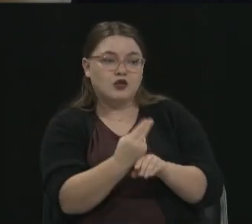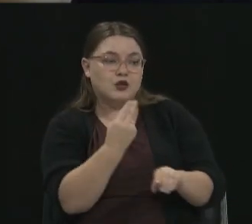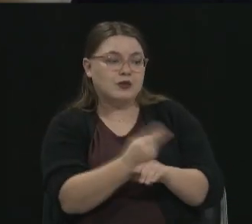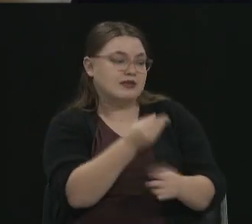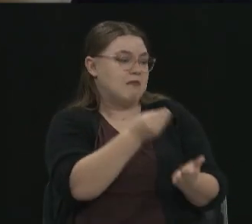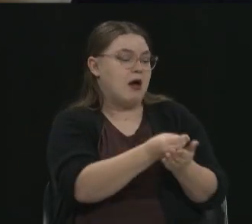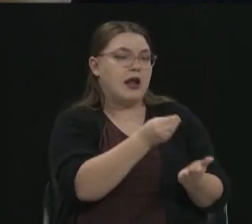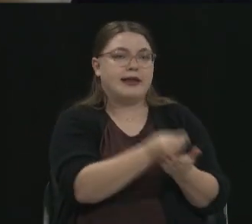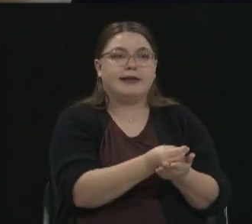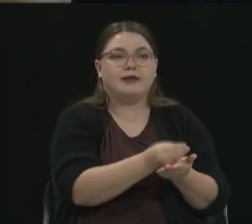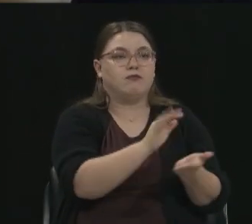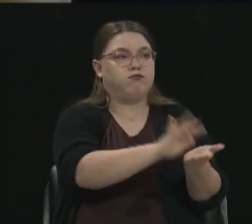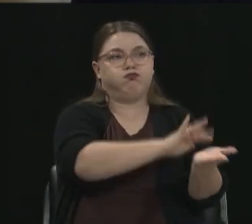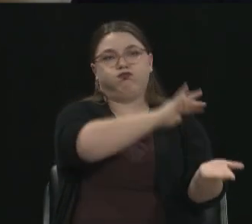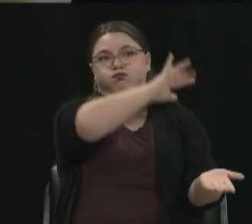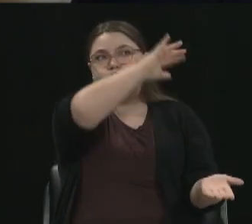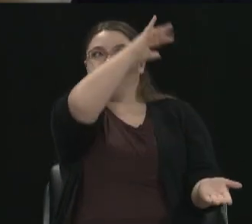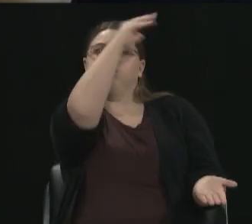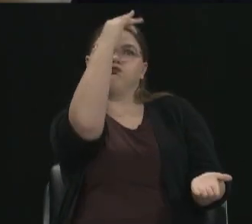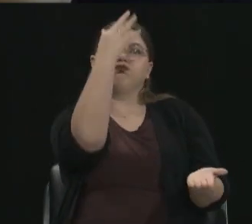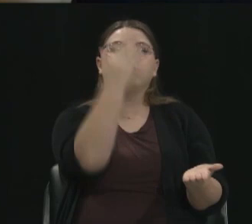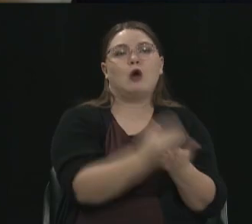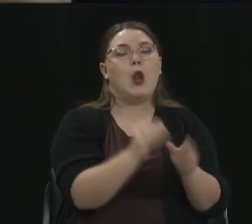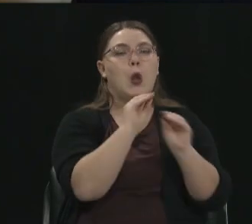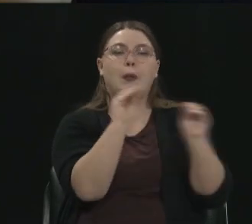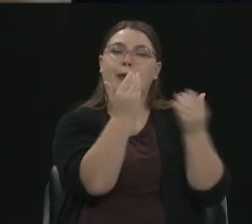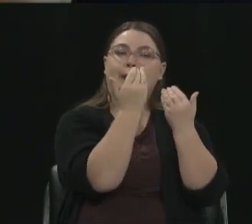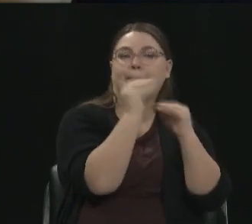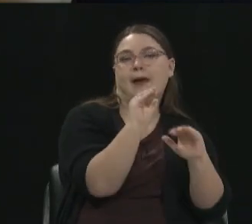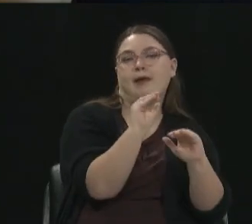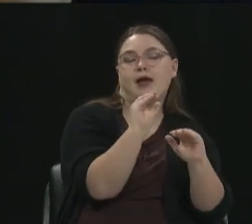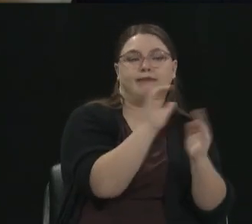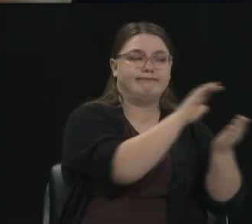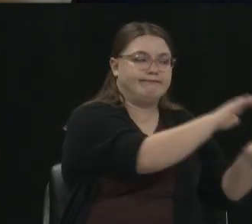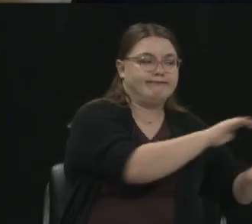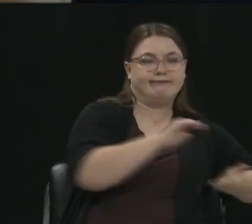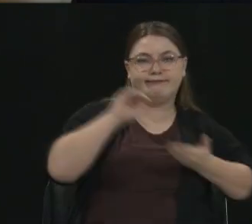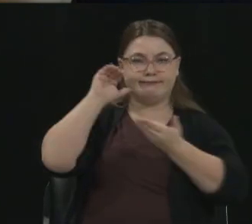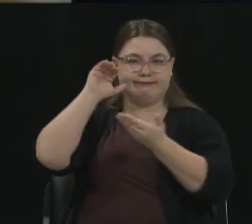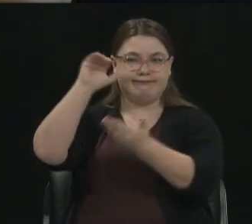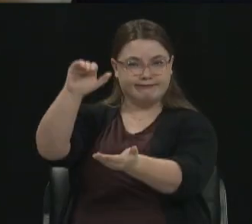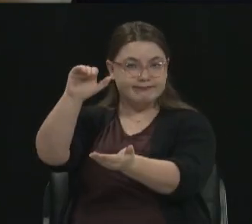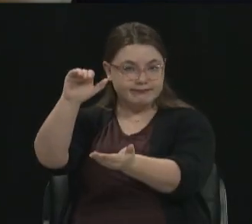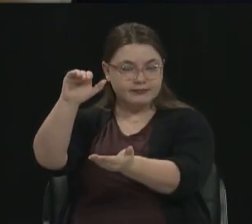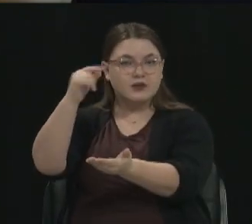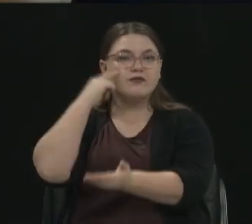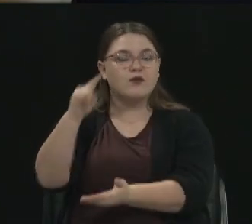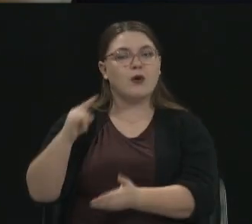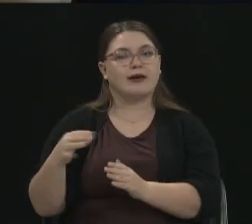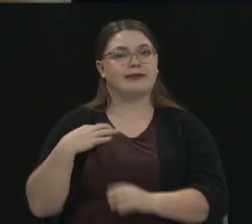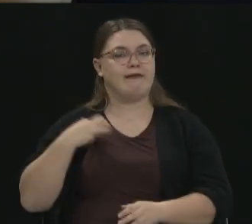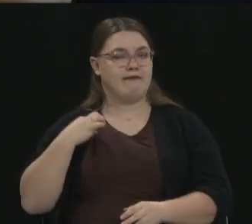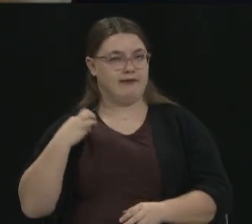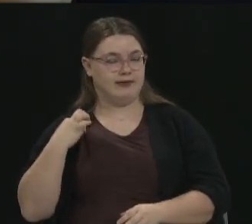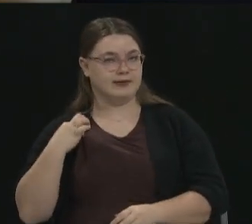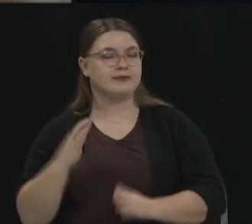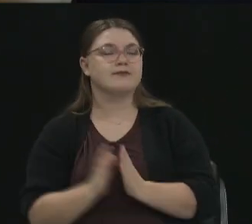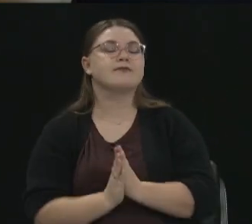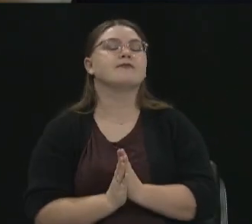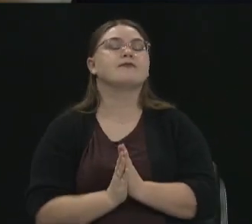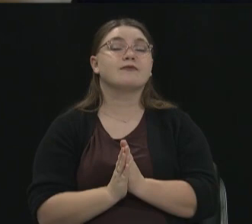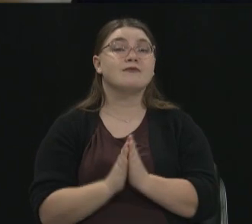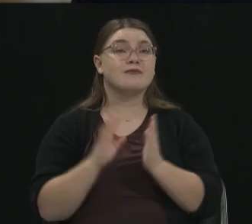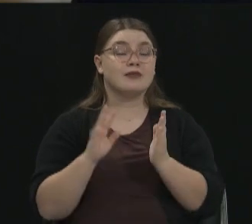amounts to spend in this outside spending. And so it has this potential to open up. So there's huge sums of